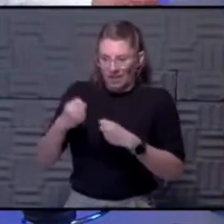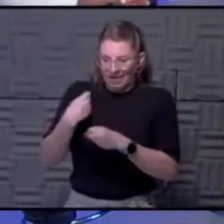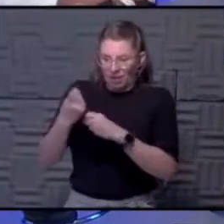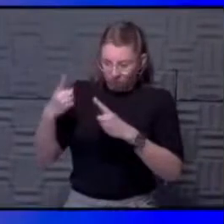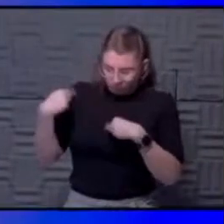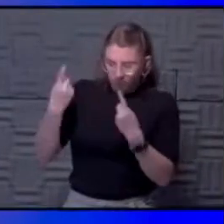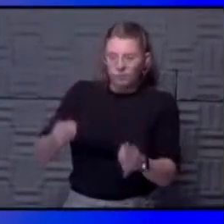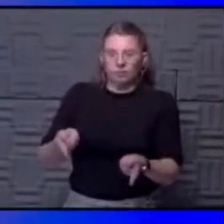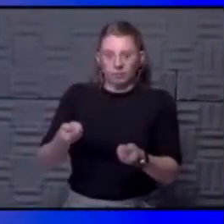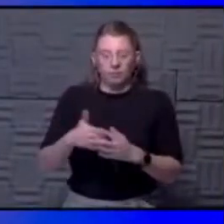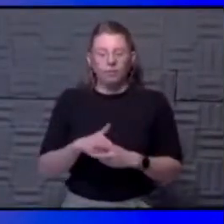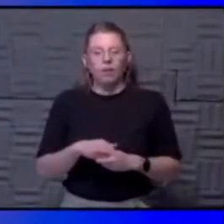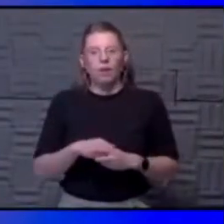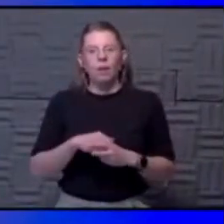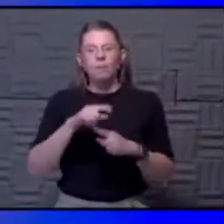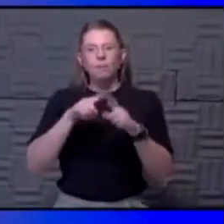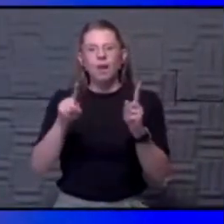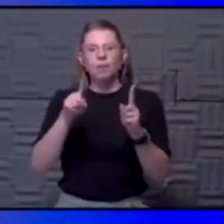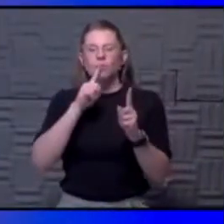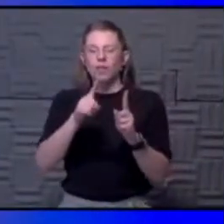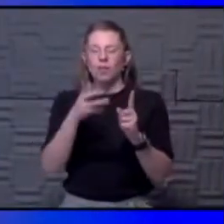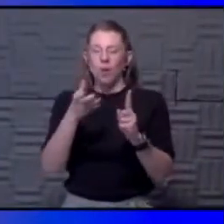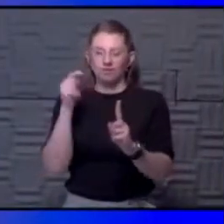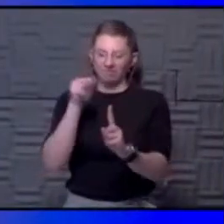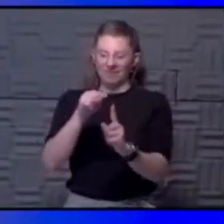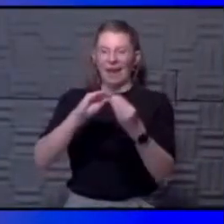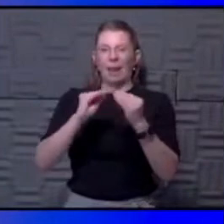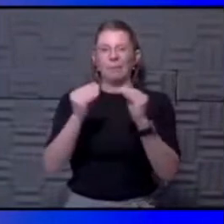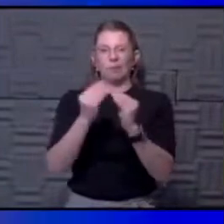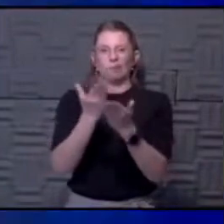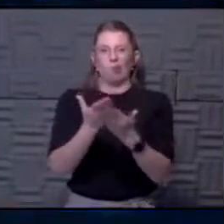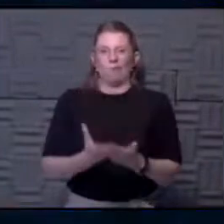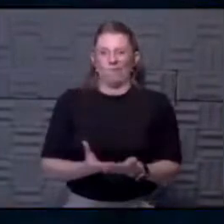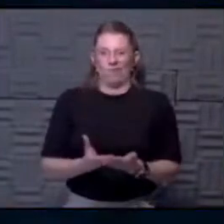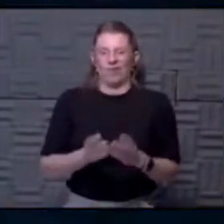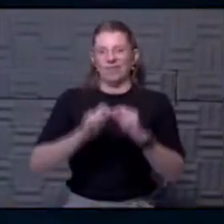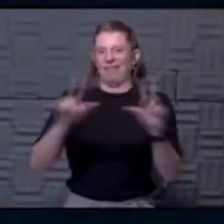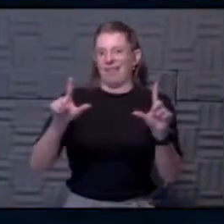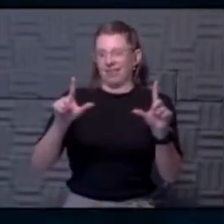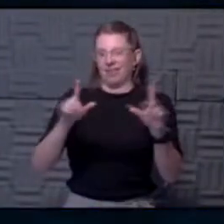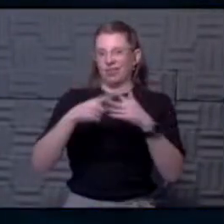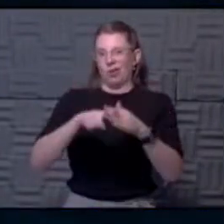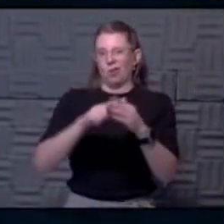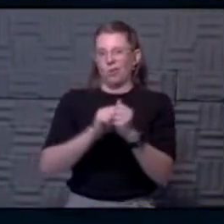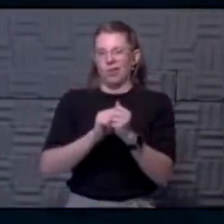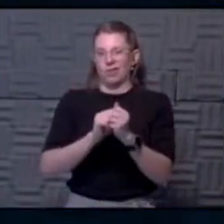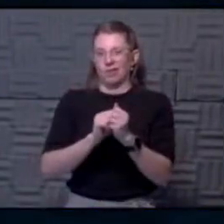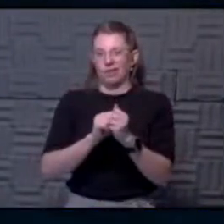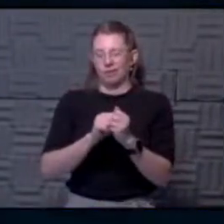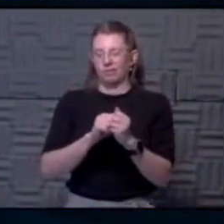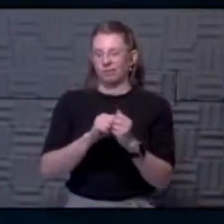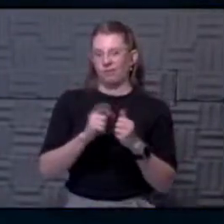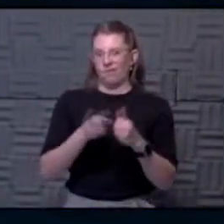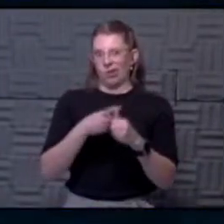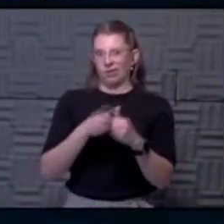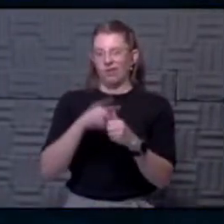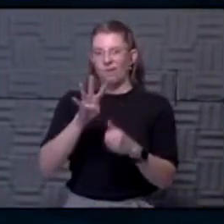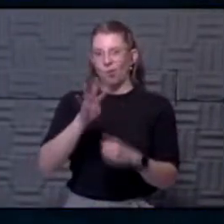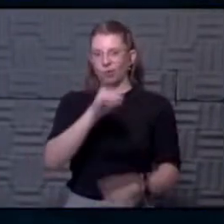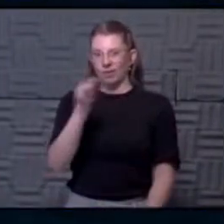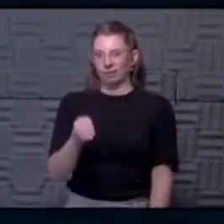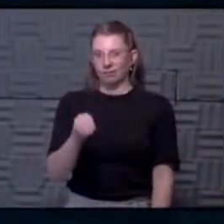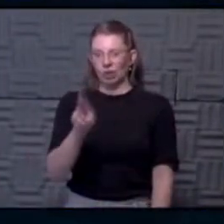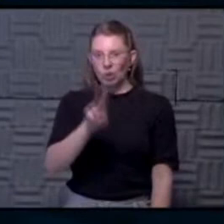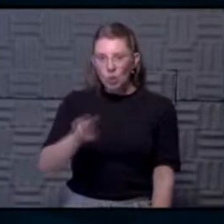on is what are the numbers that sort of tell that story. And so that's just a few slides here. And to start with a reference point. 4%.